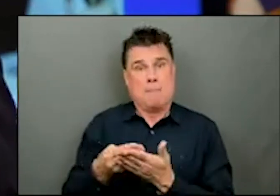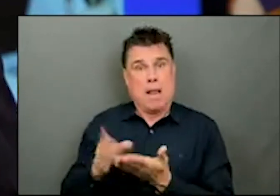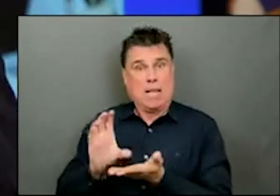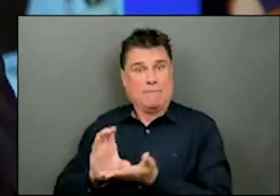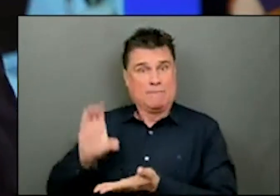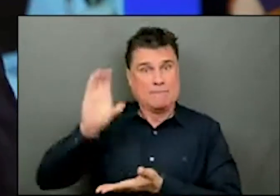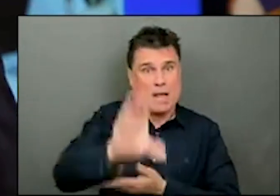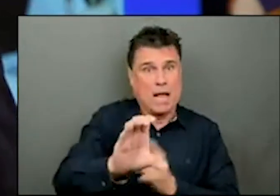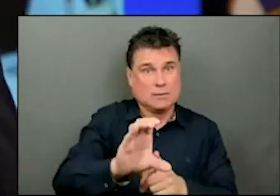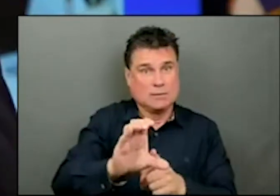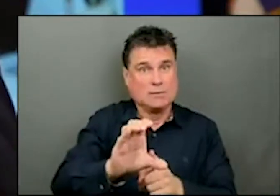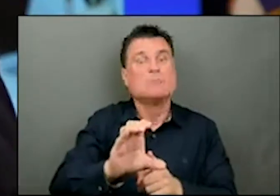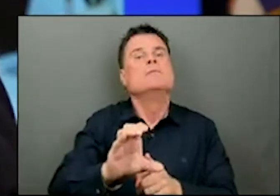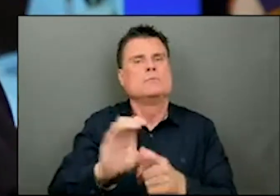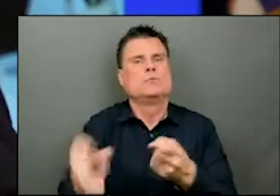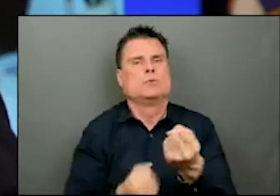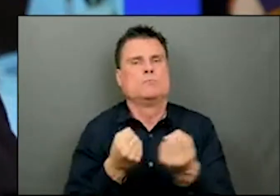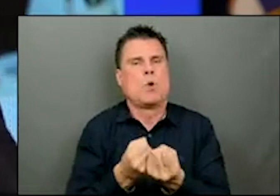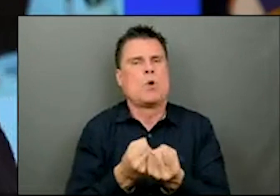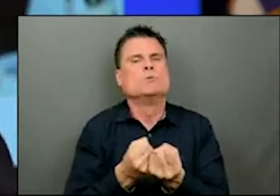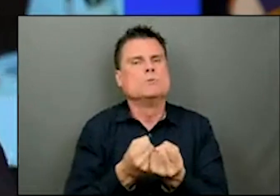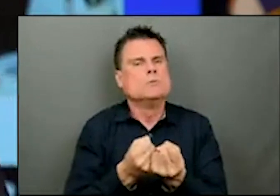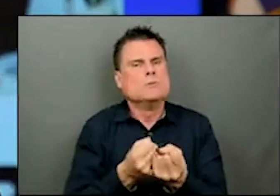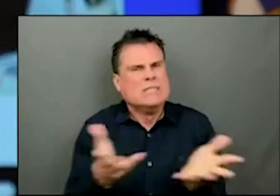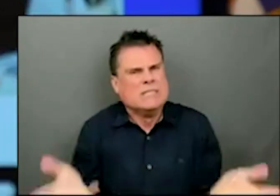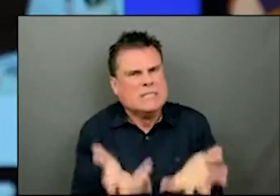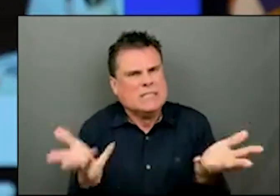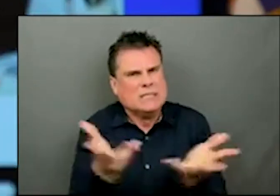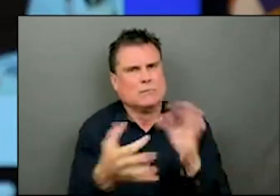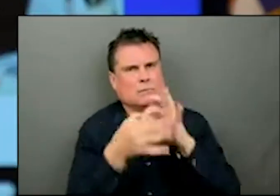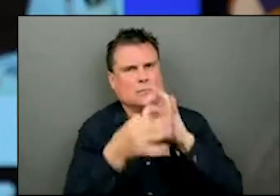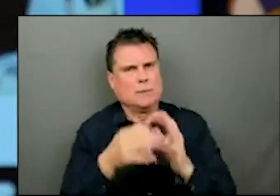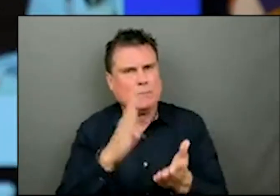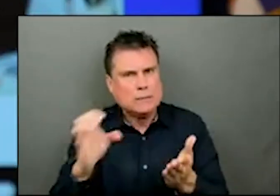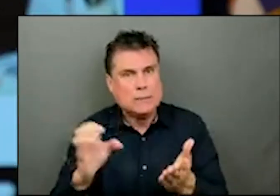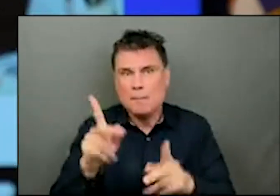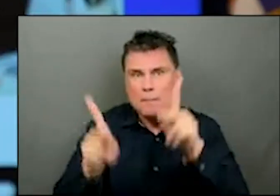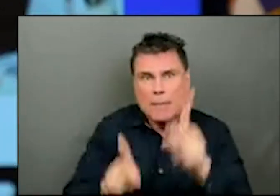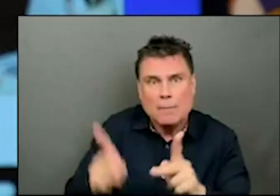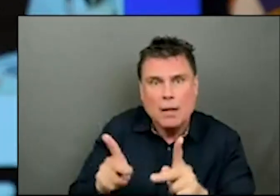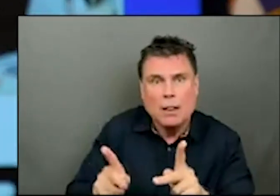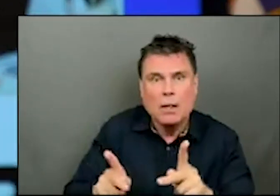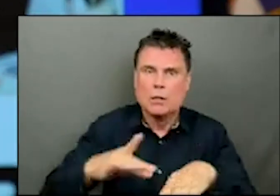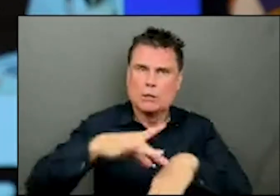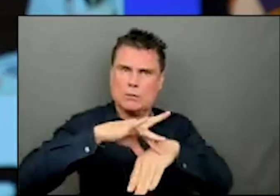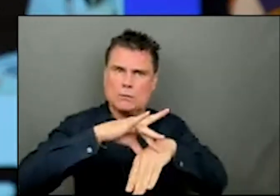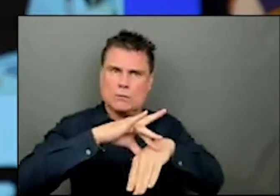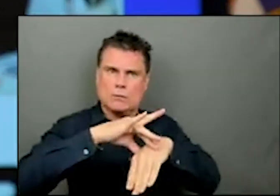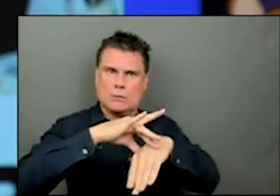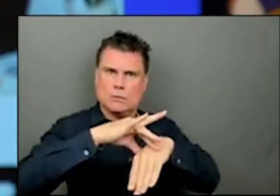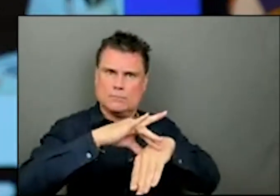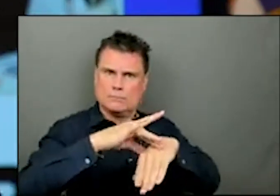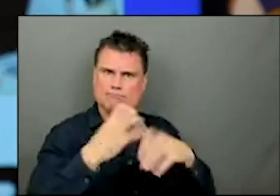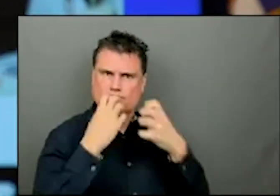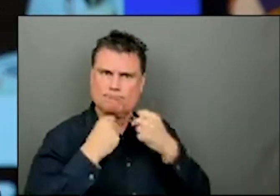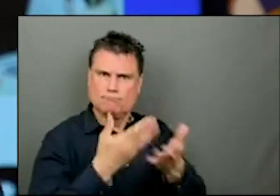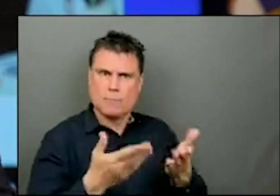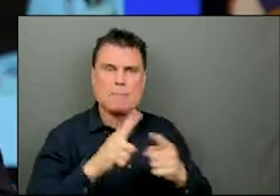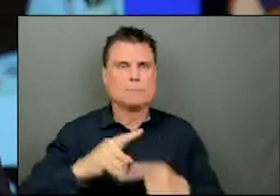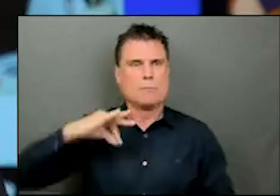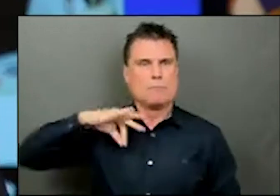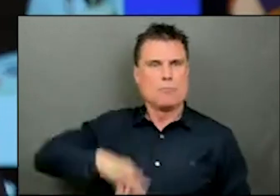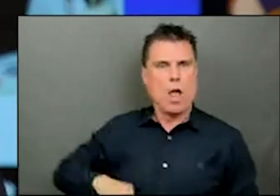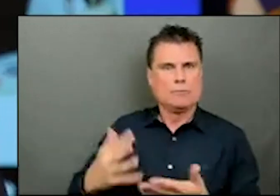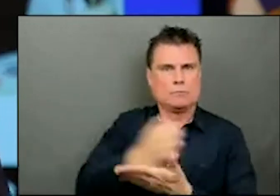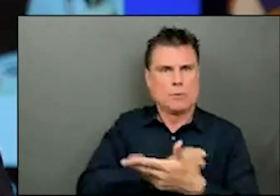bottom line focused on people, planet, and profit, making strategic investments to make sure that the intellectual property,